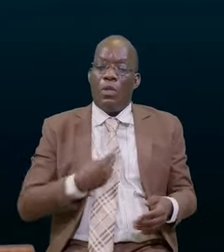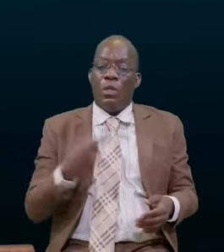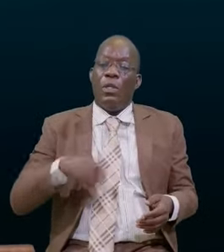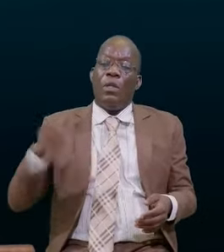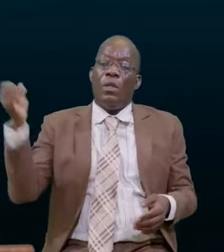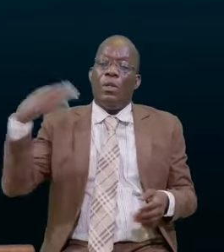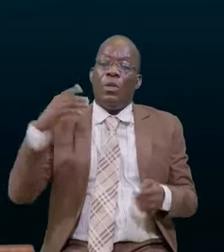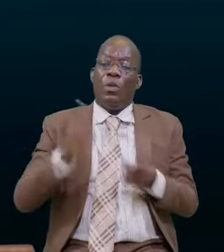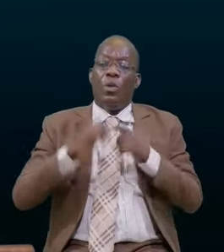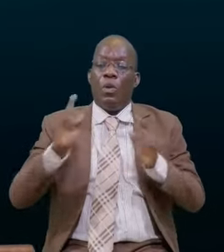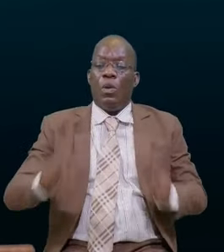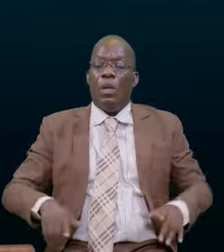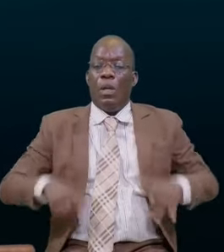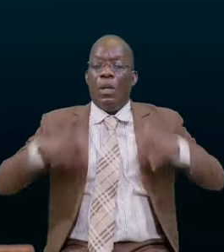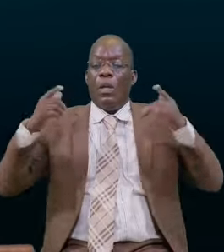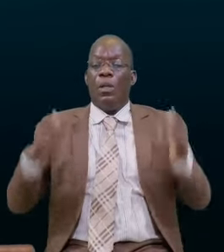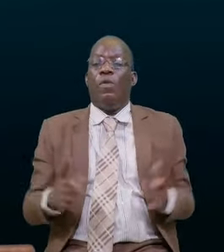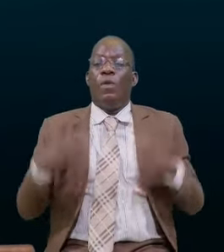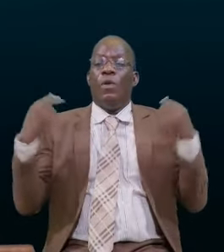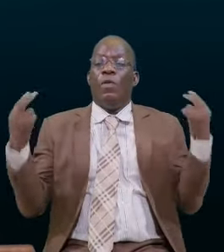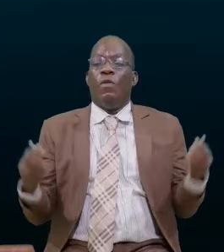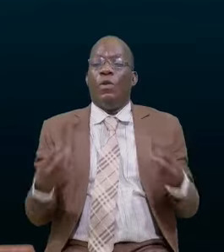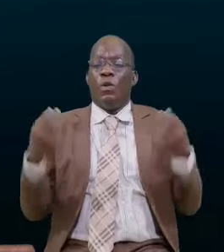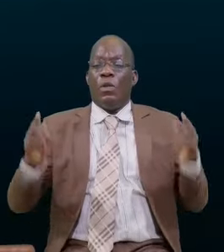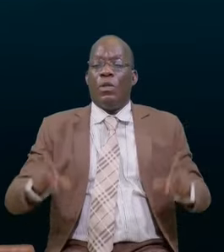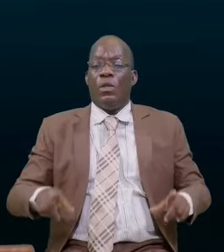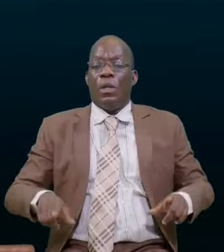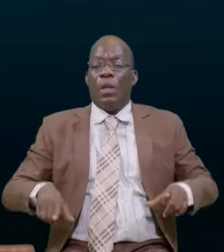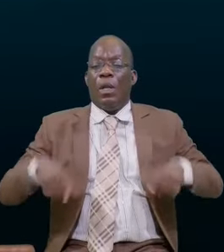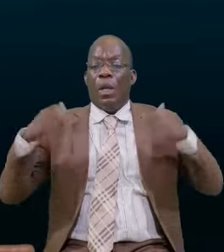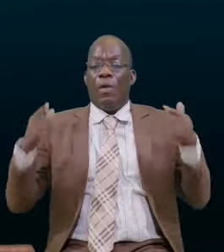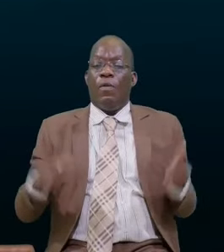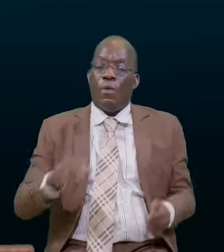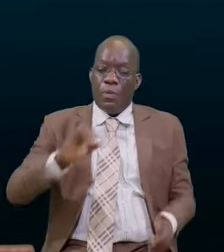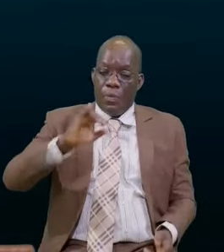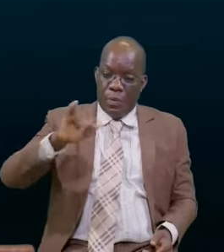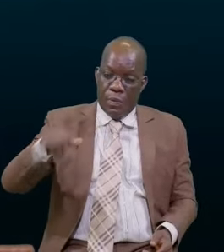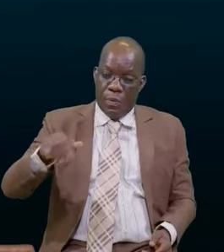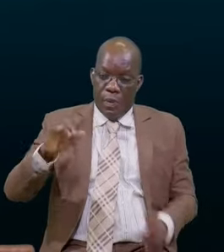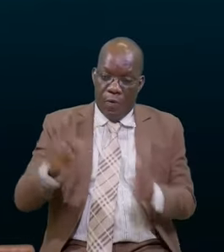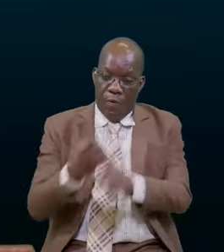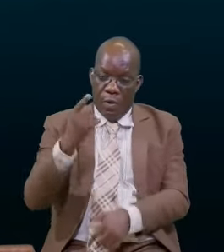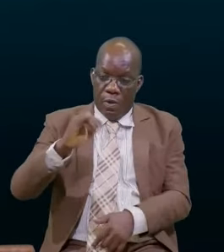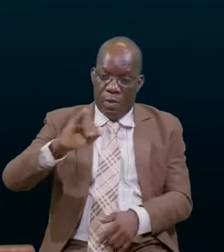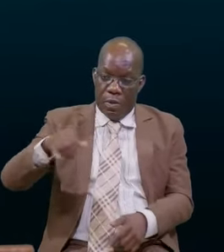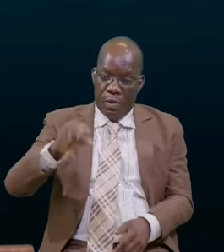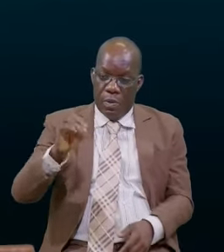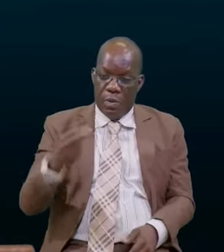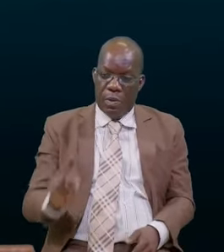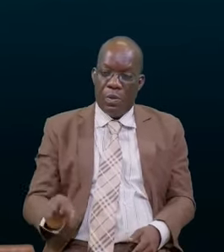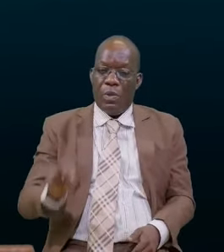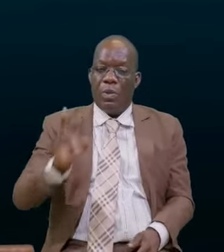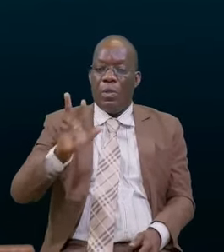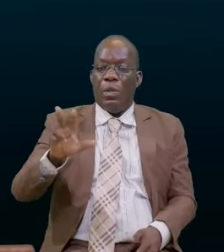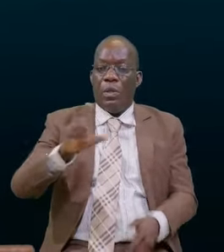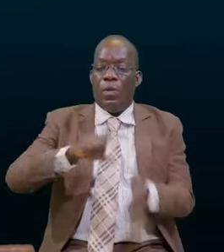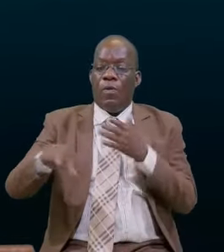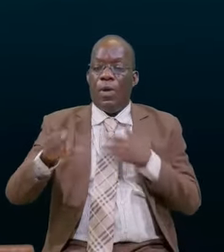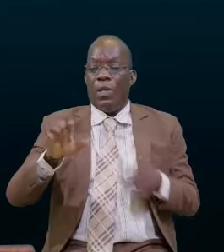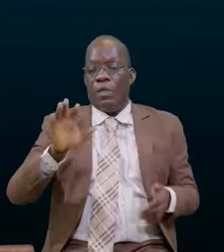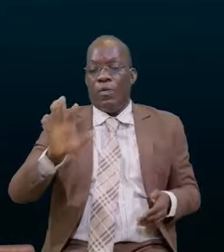3 I read verse 5 1 John 3 I read verse 5 and ye